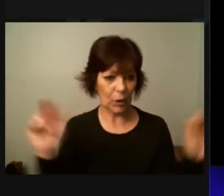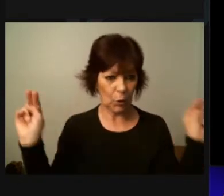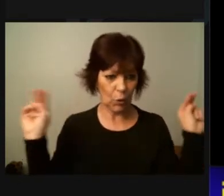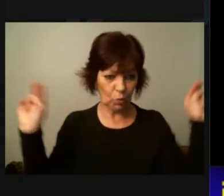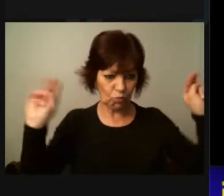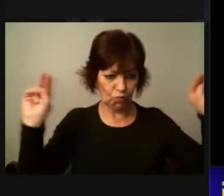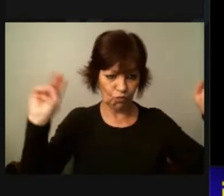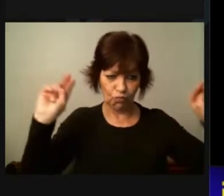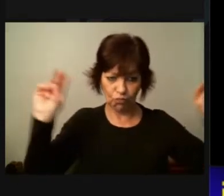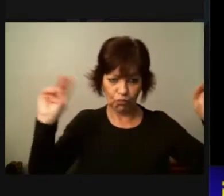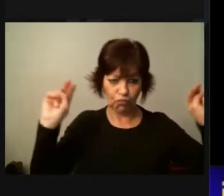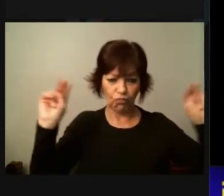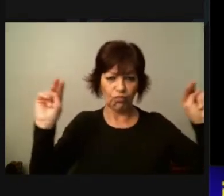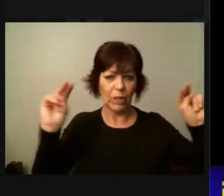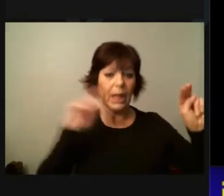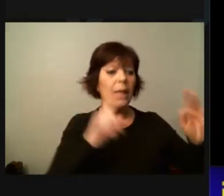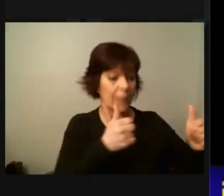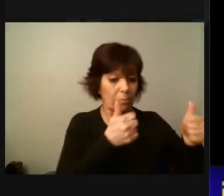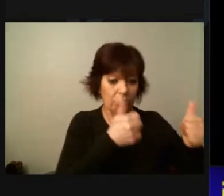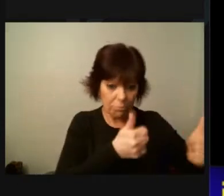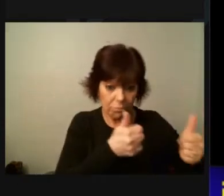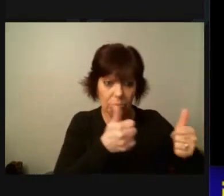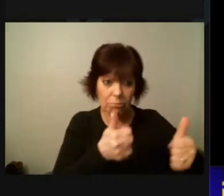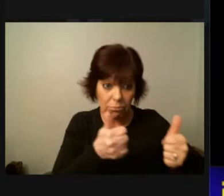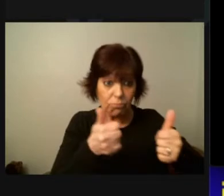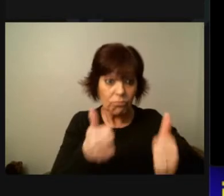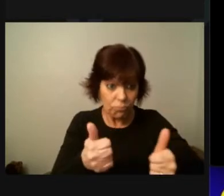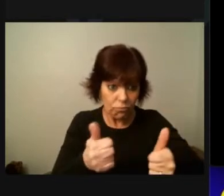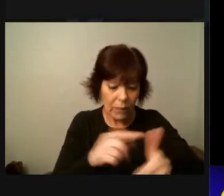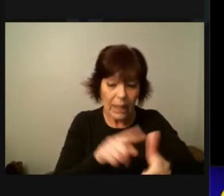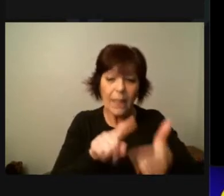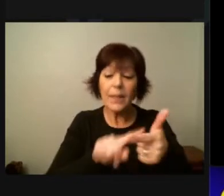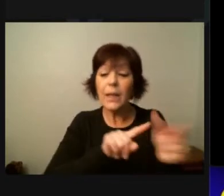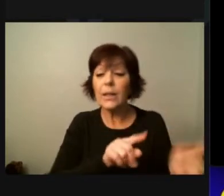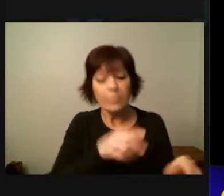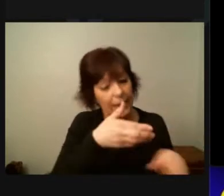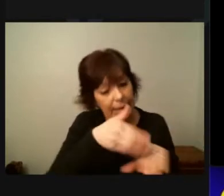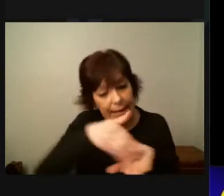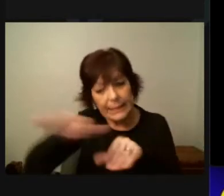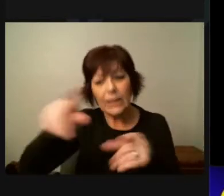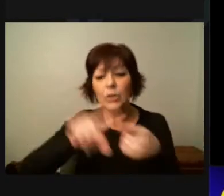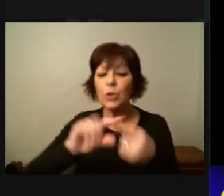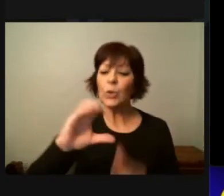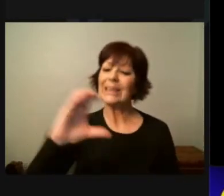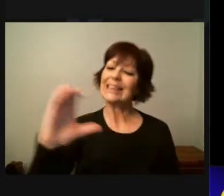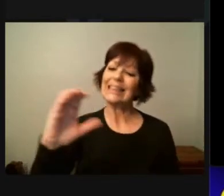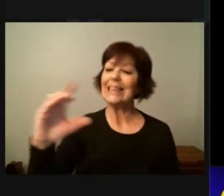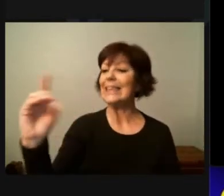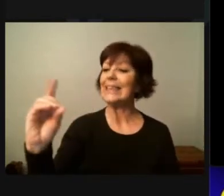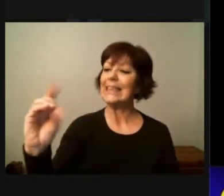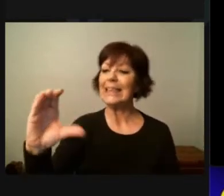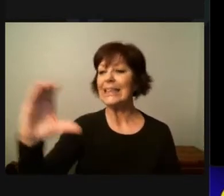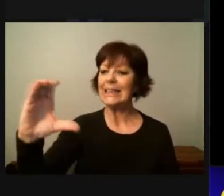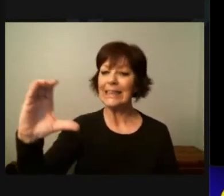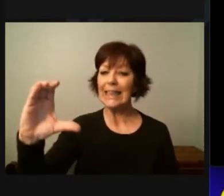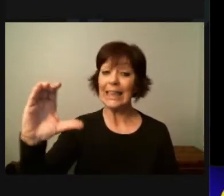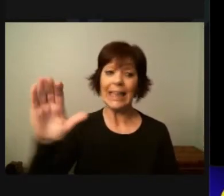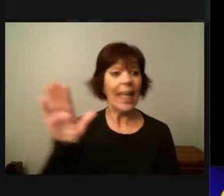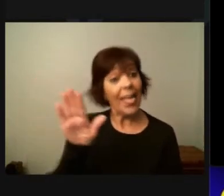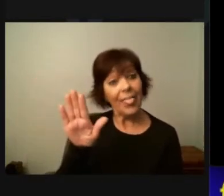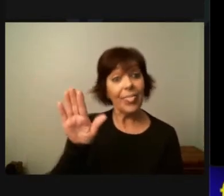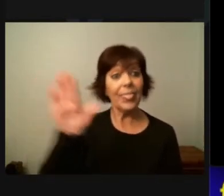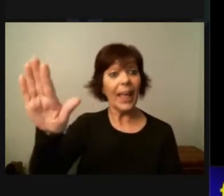looks good, then it goes to the Center for Disease Control, the CDC advisory group, for yet another